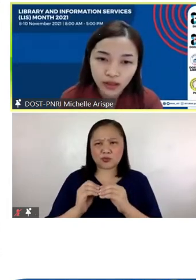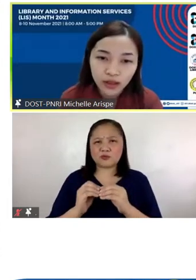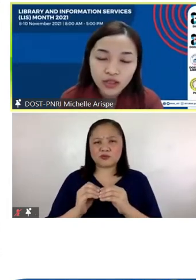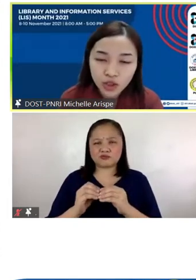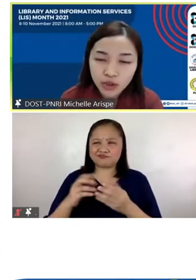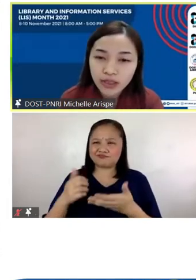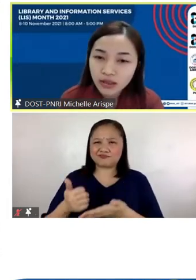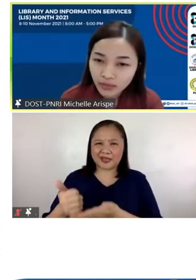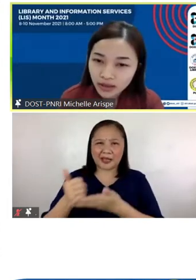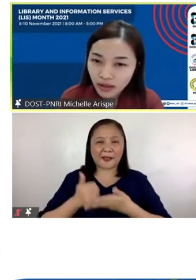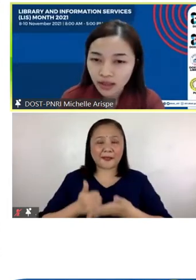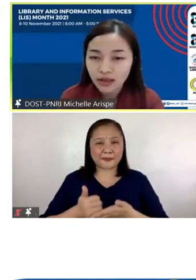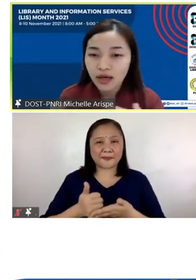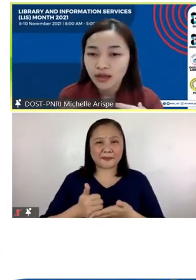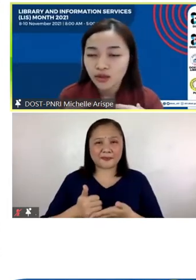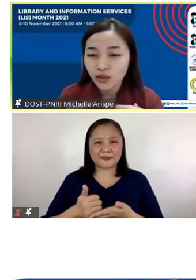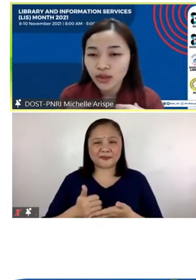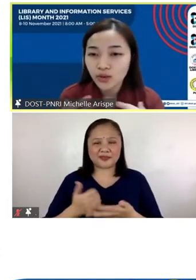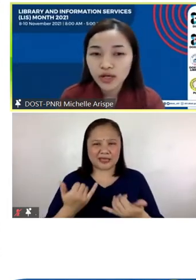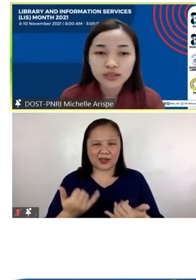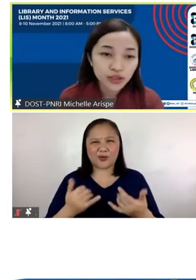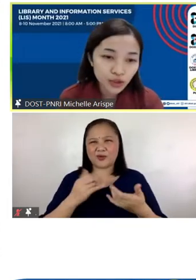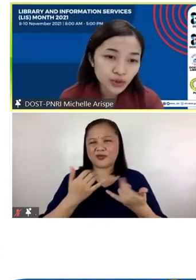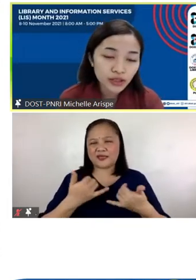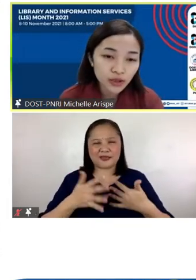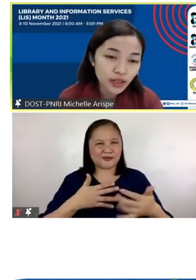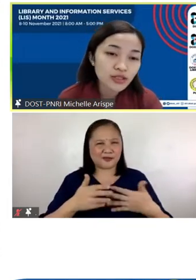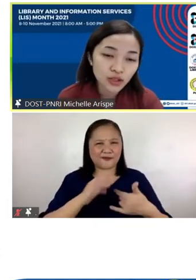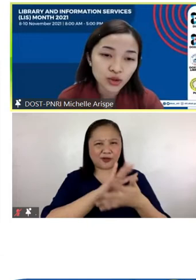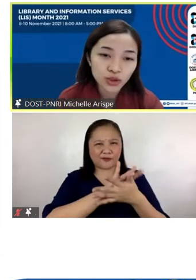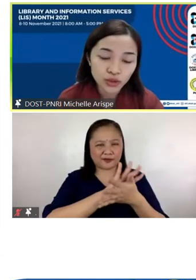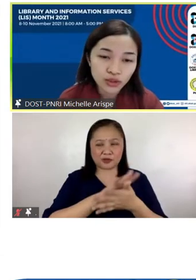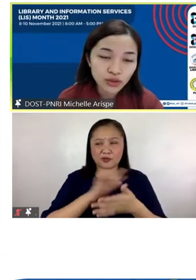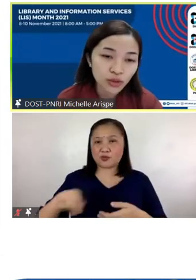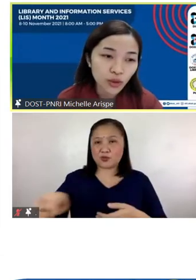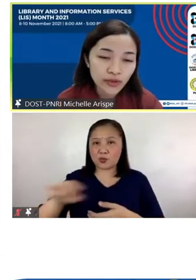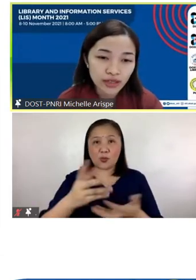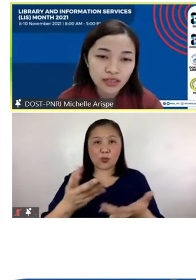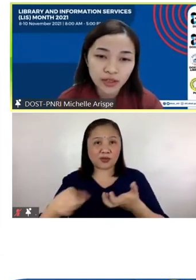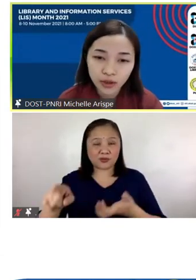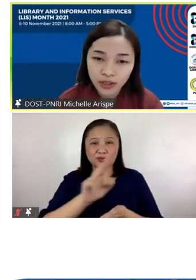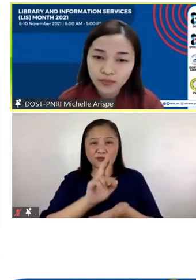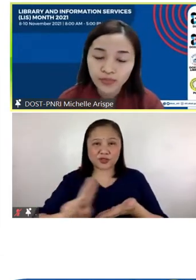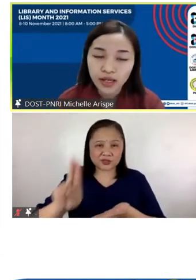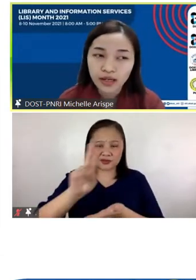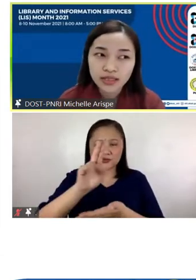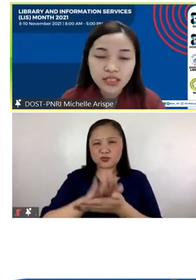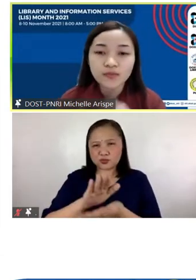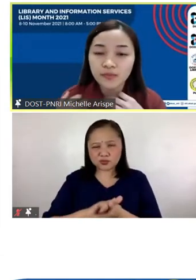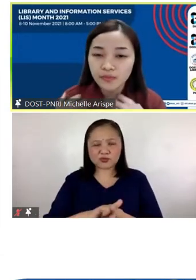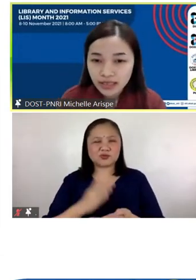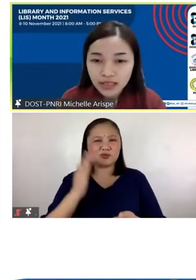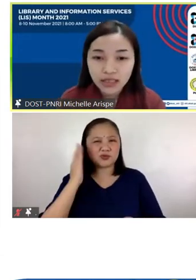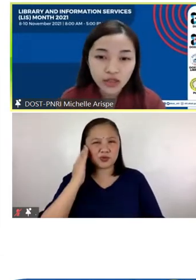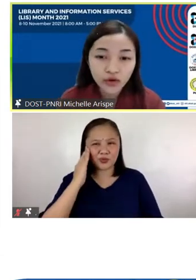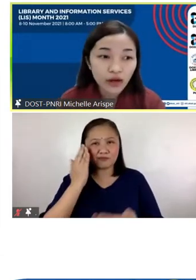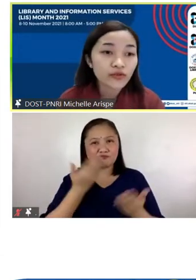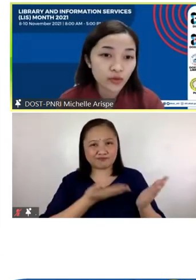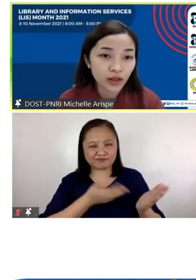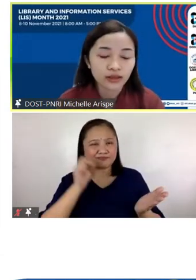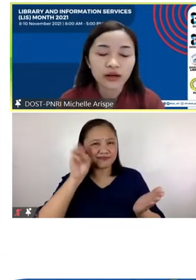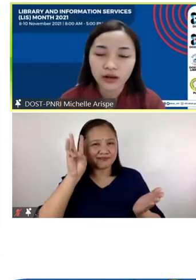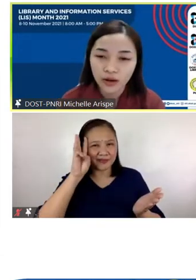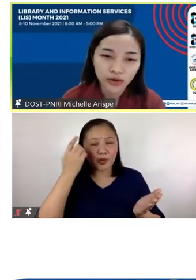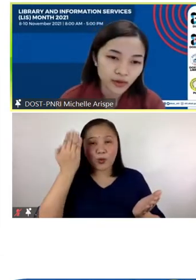even more helpful during the pandemic. And we want you and your institutions to know this because this is basically